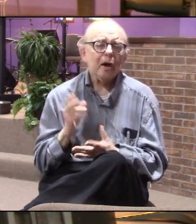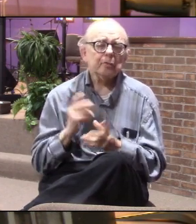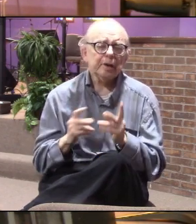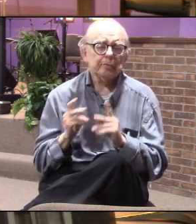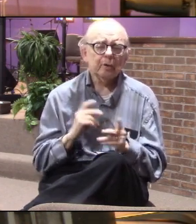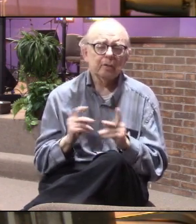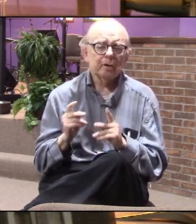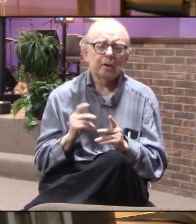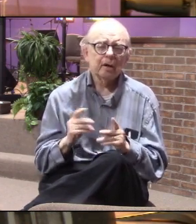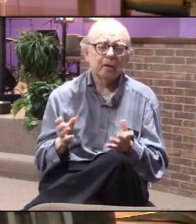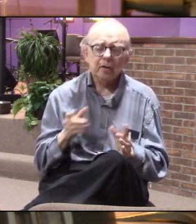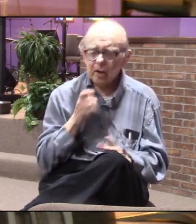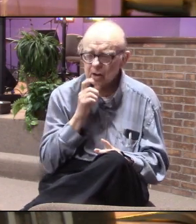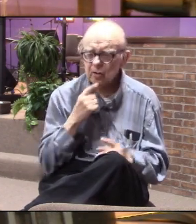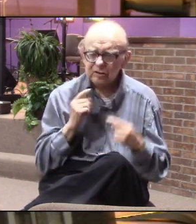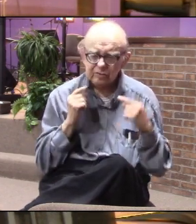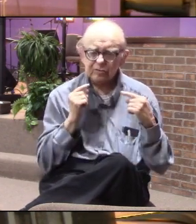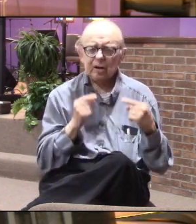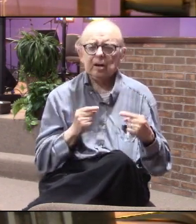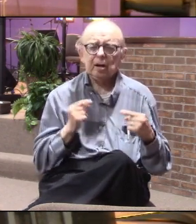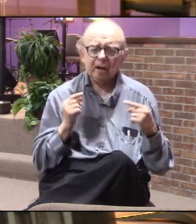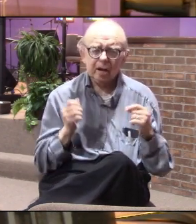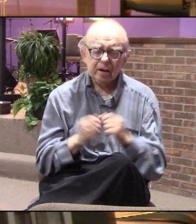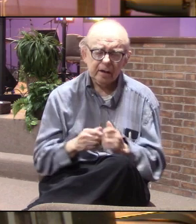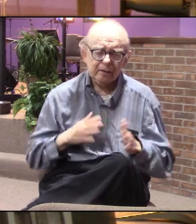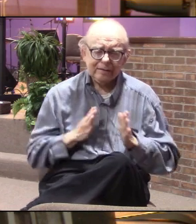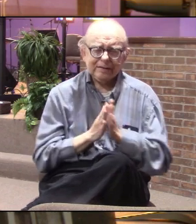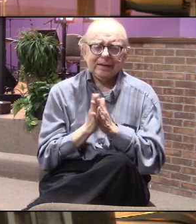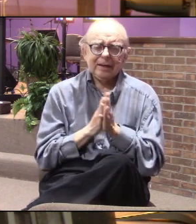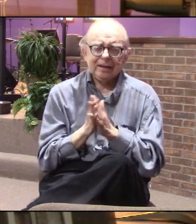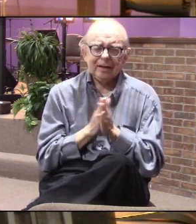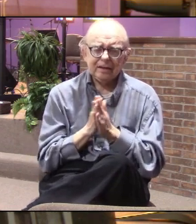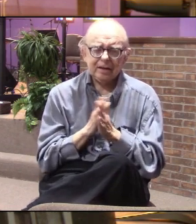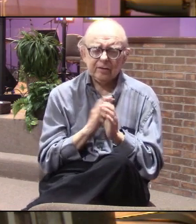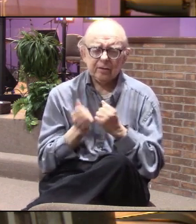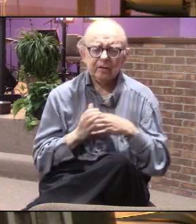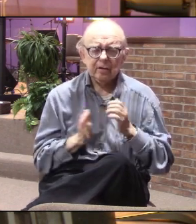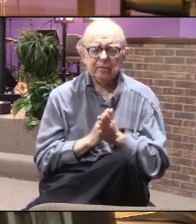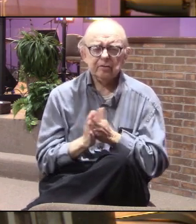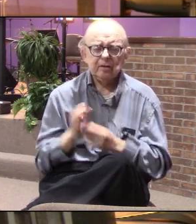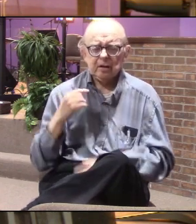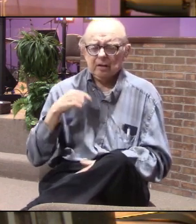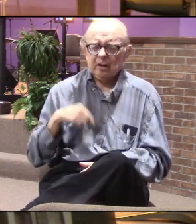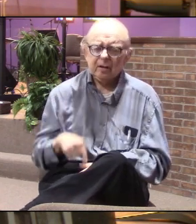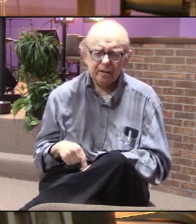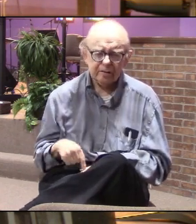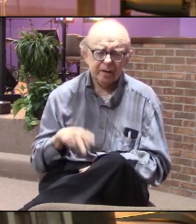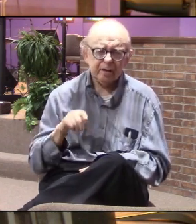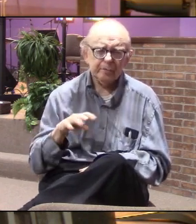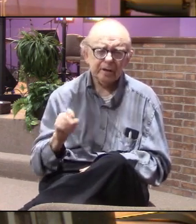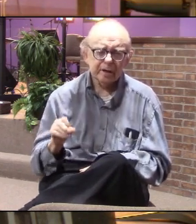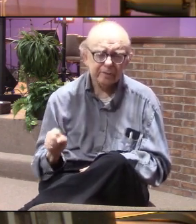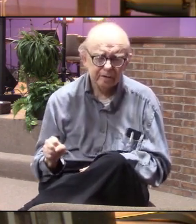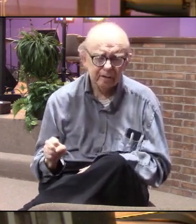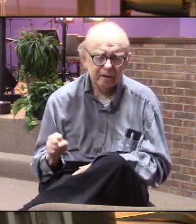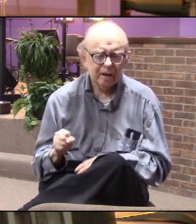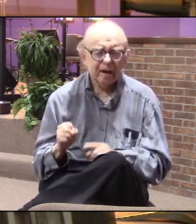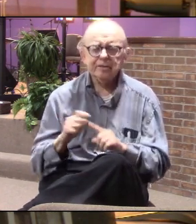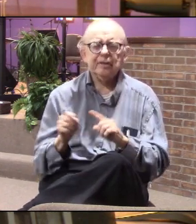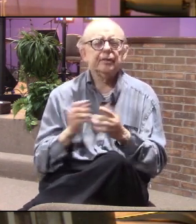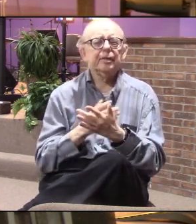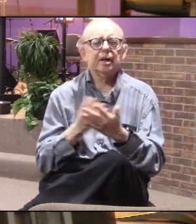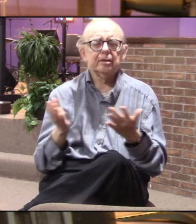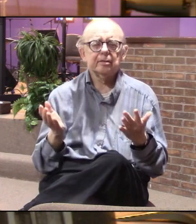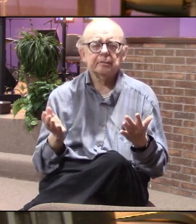people who are struggling with anxiety, social anxiety, depression, PTSD, and other